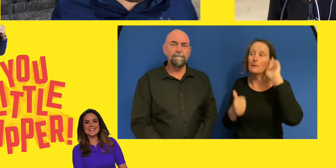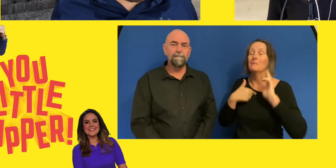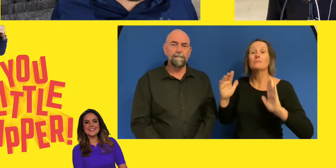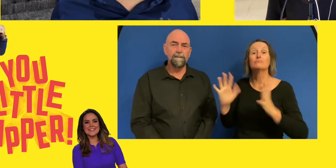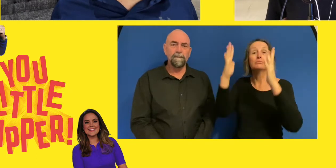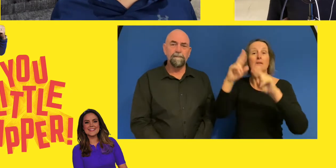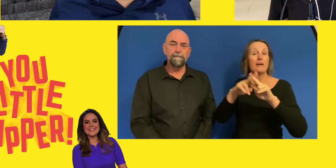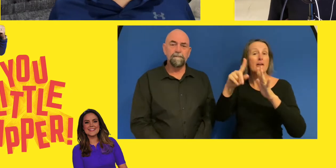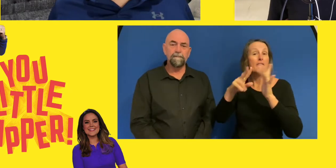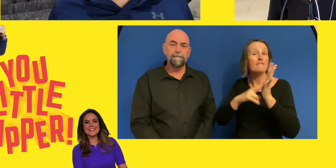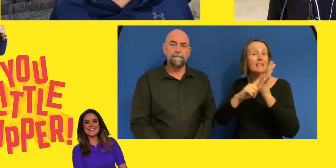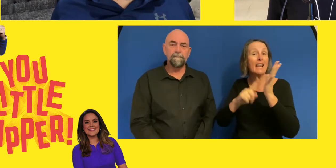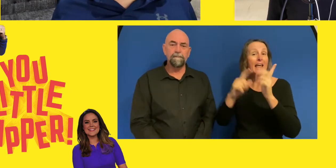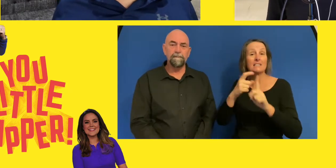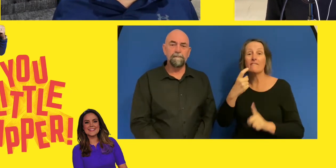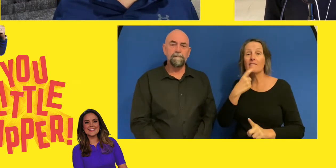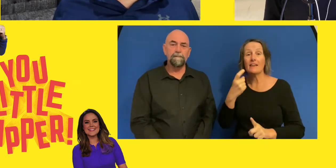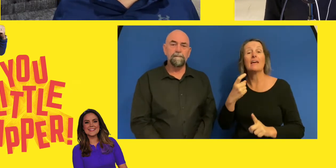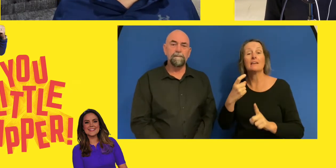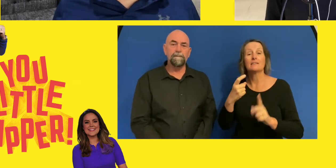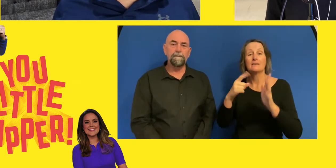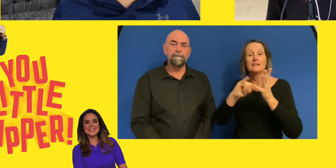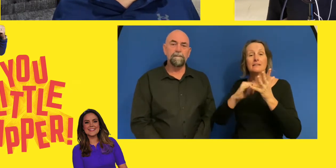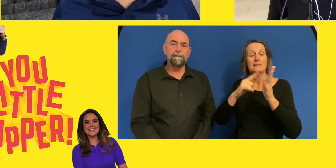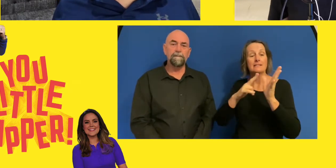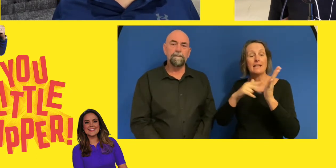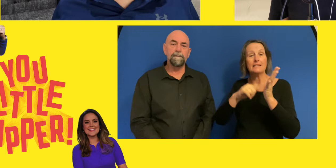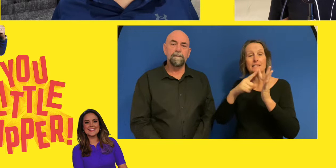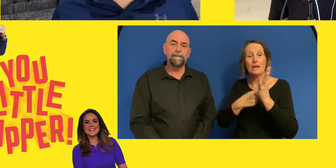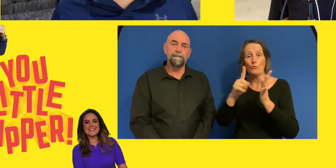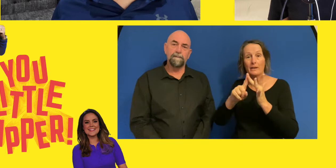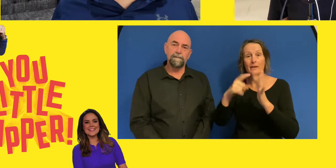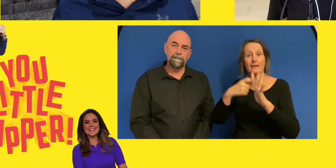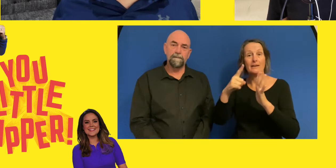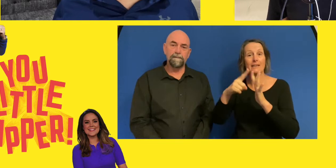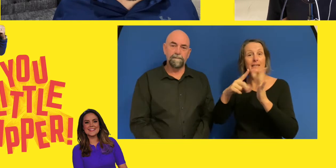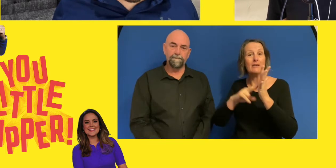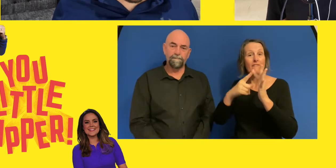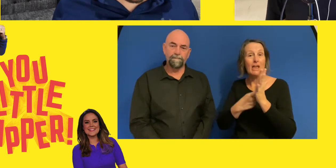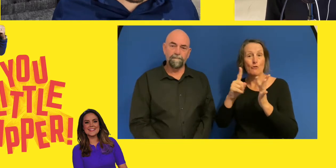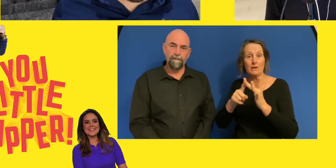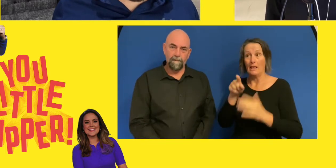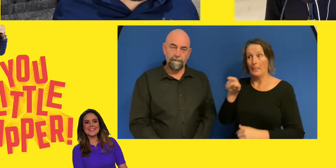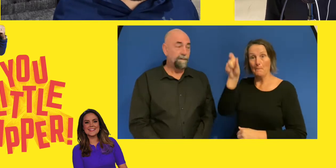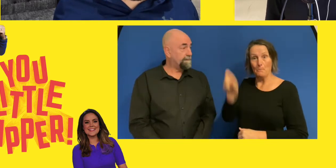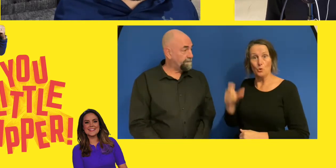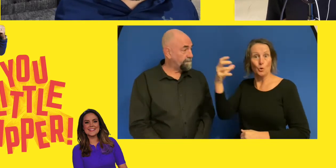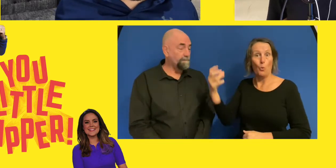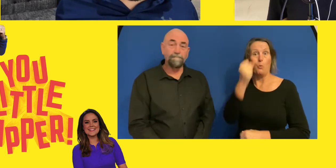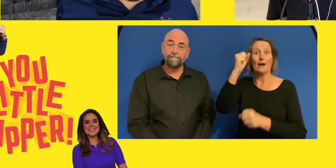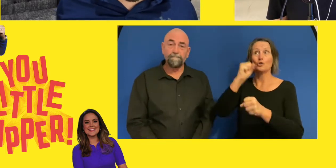Finland, and namely their athlete Santeri Kiveri, who won gold, the first gold in the giant